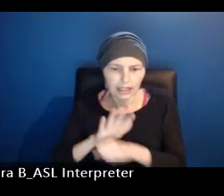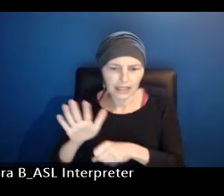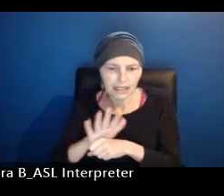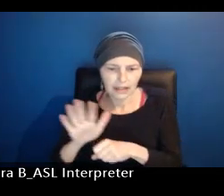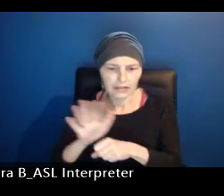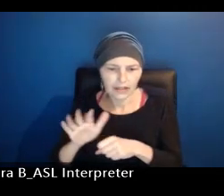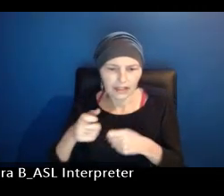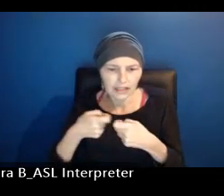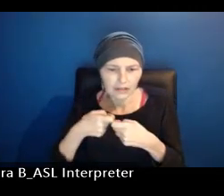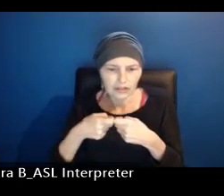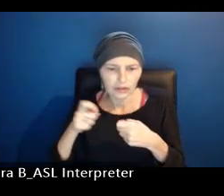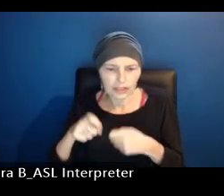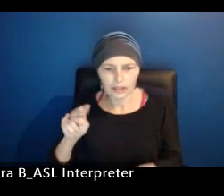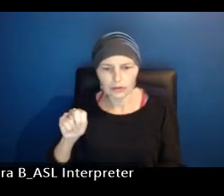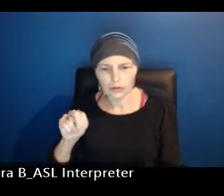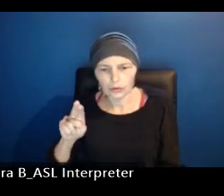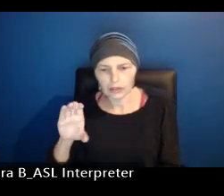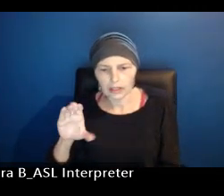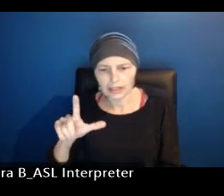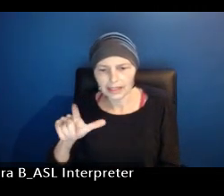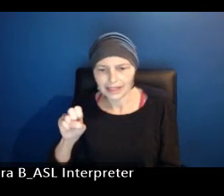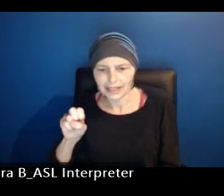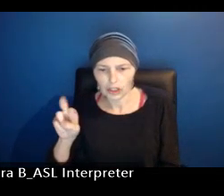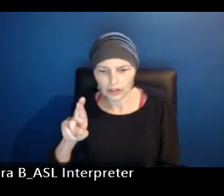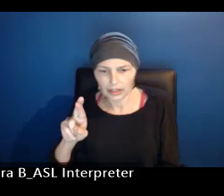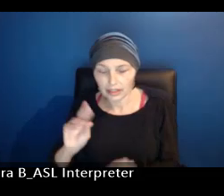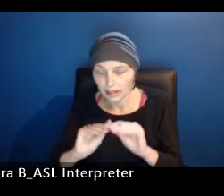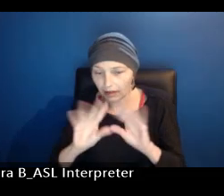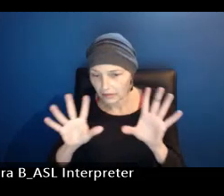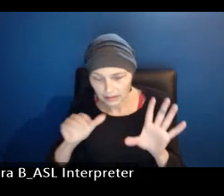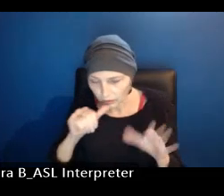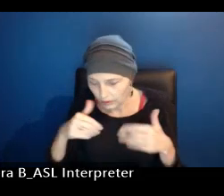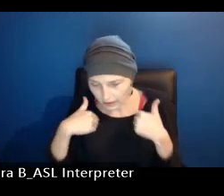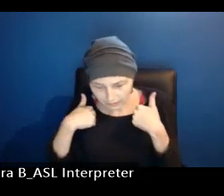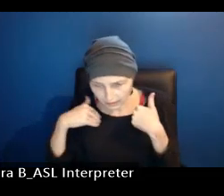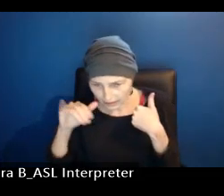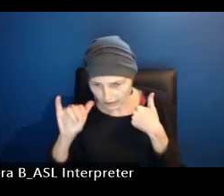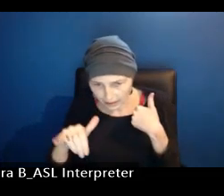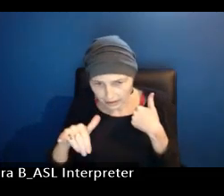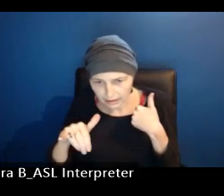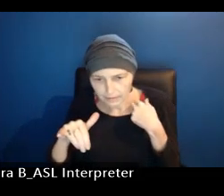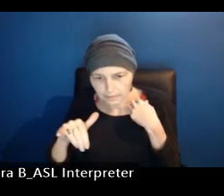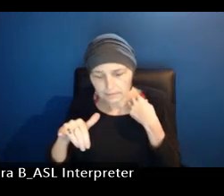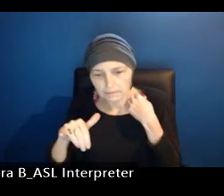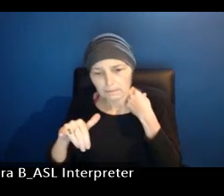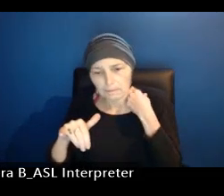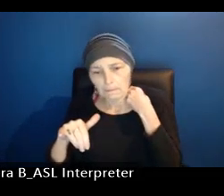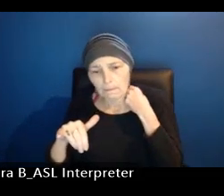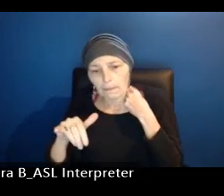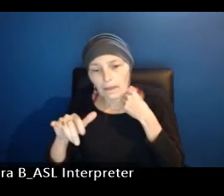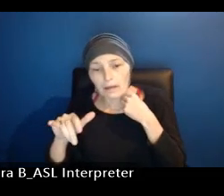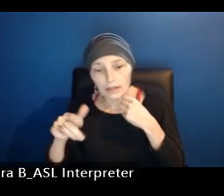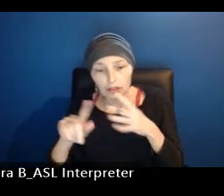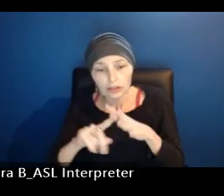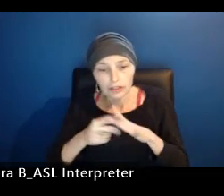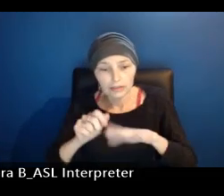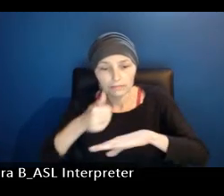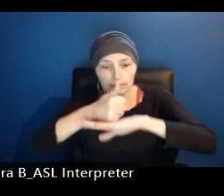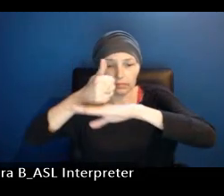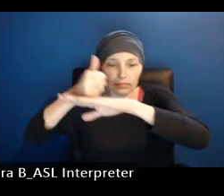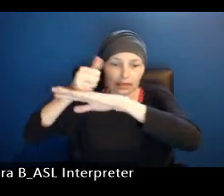to have nuclear. And obviously we don't have that, and they're putting down the stuff up in the San Francisco area too. So I'm